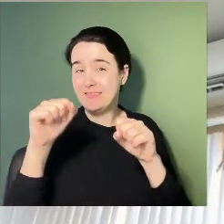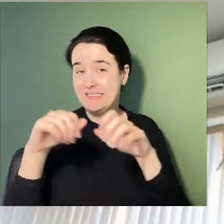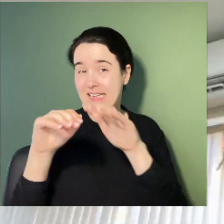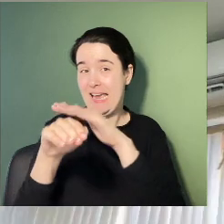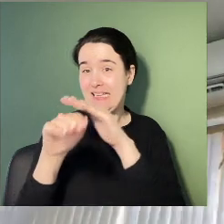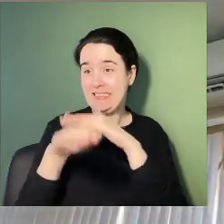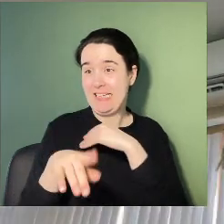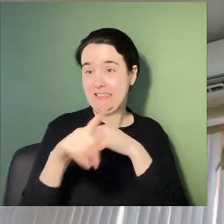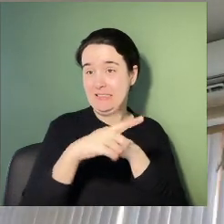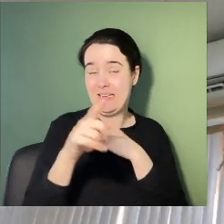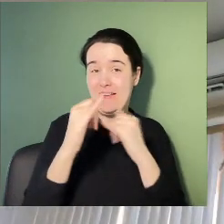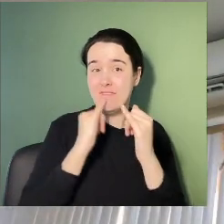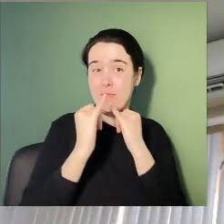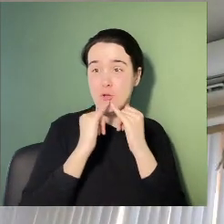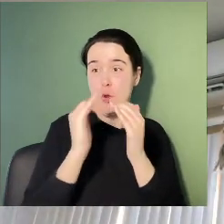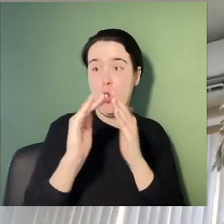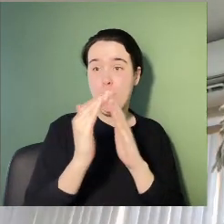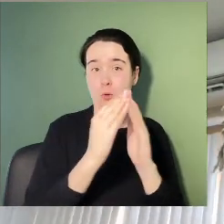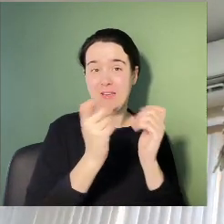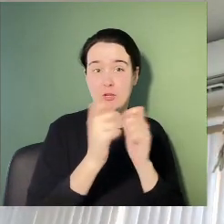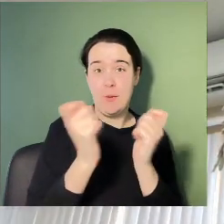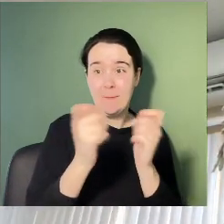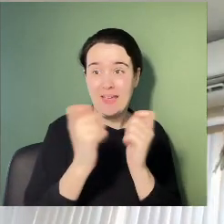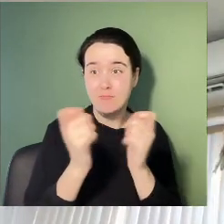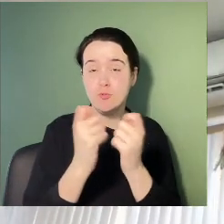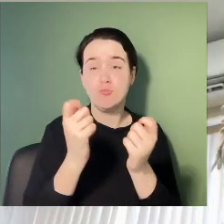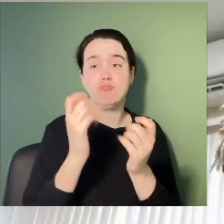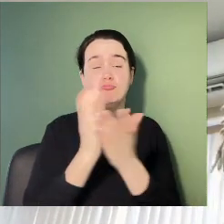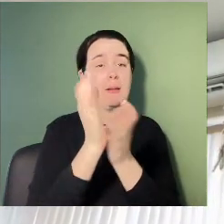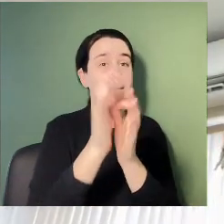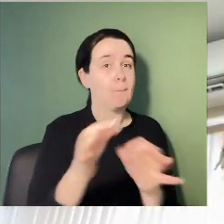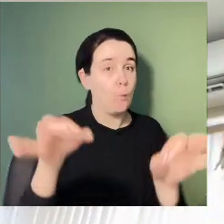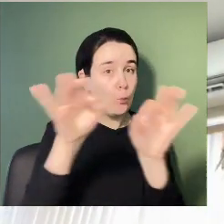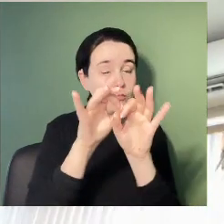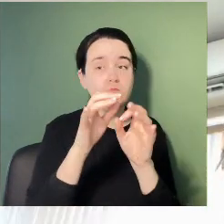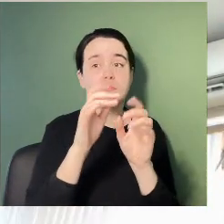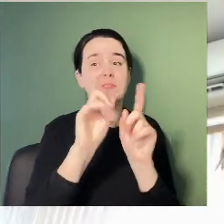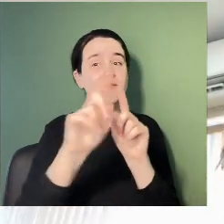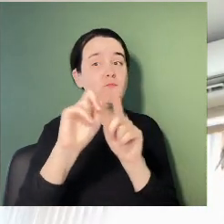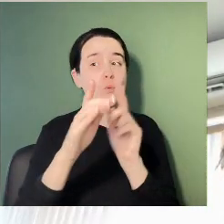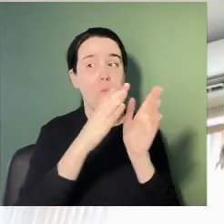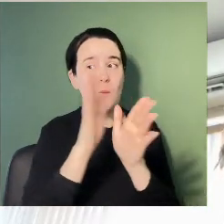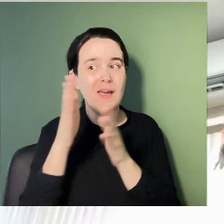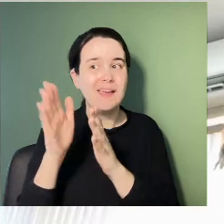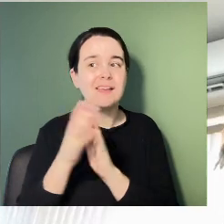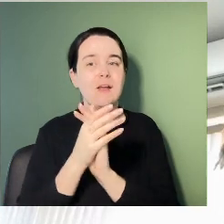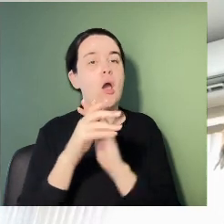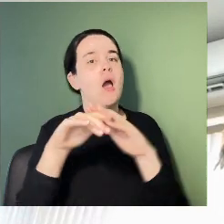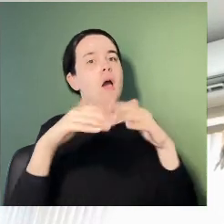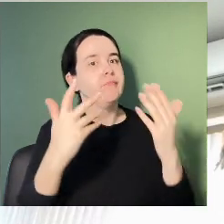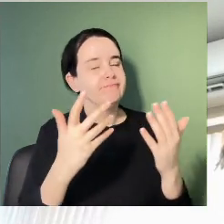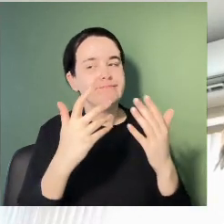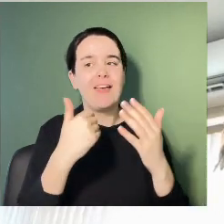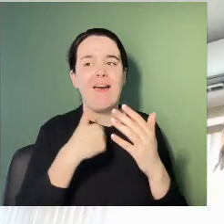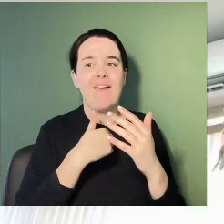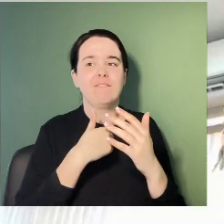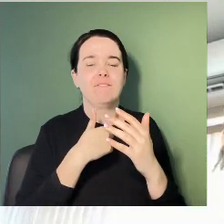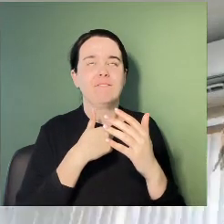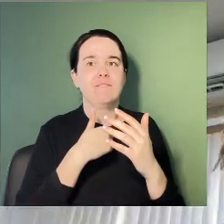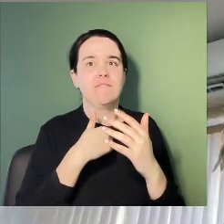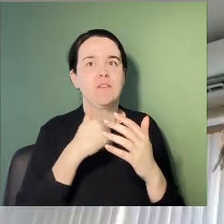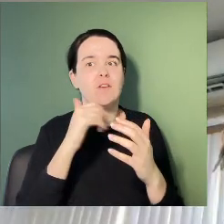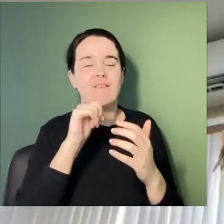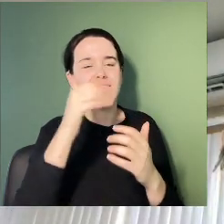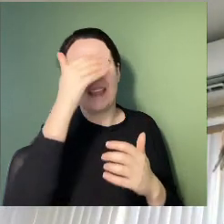way. Community newspapers also really important. And then also, we